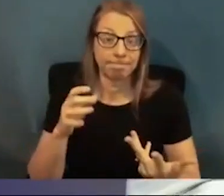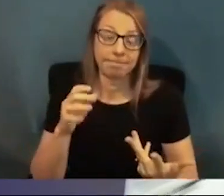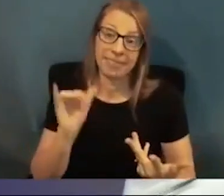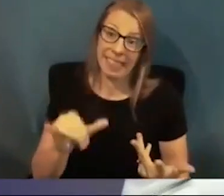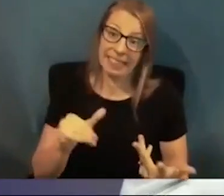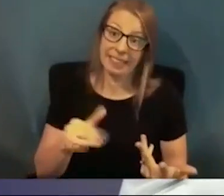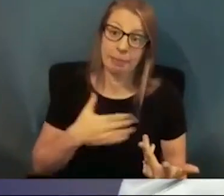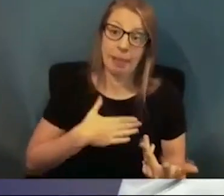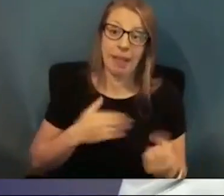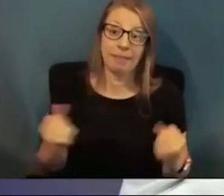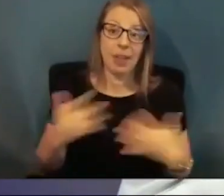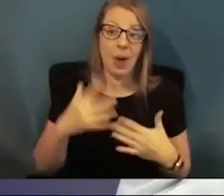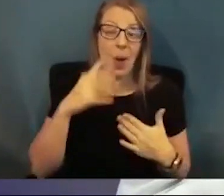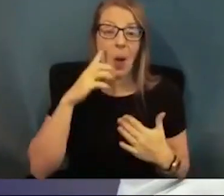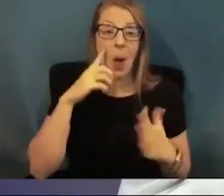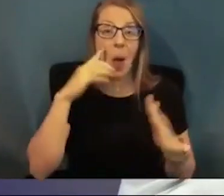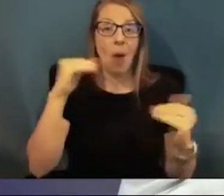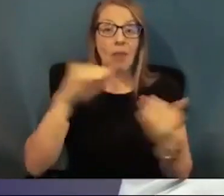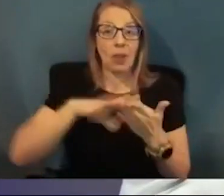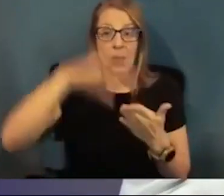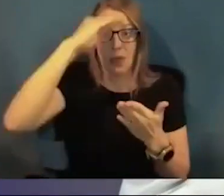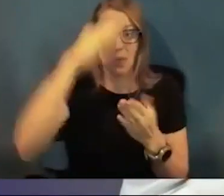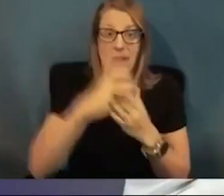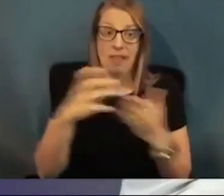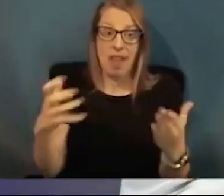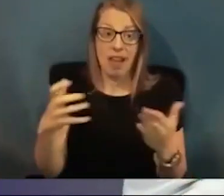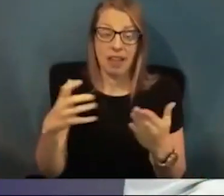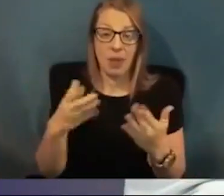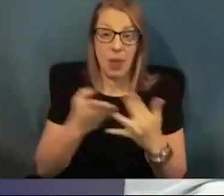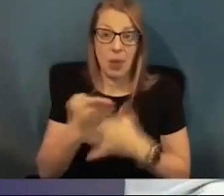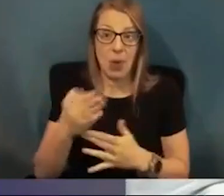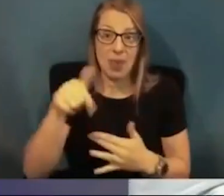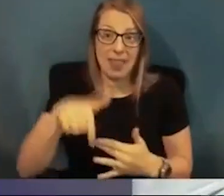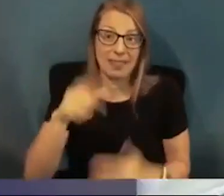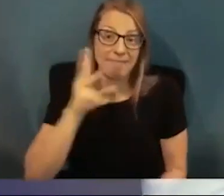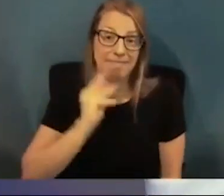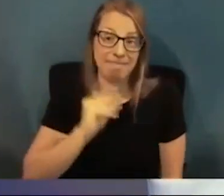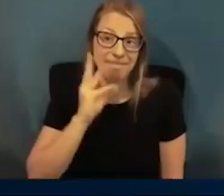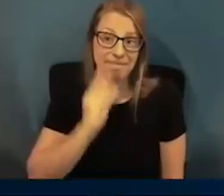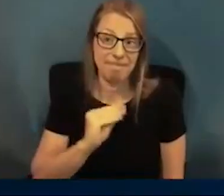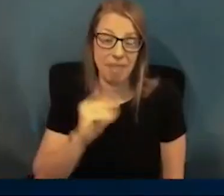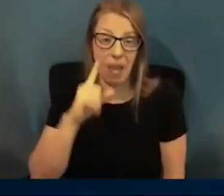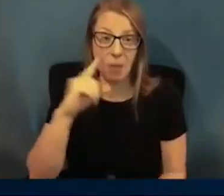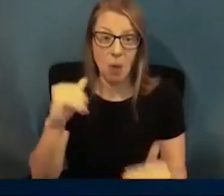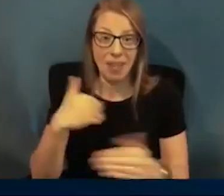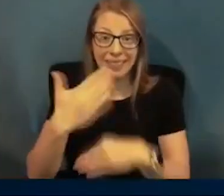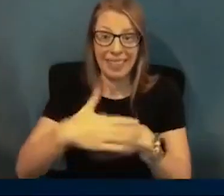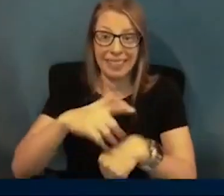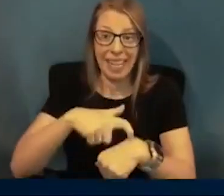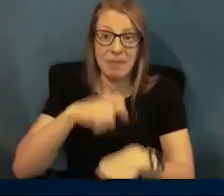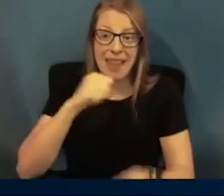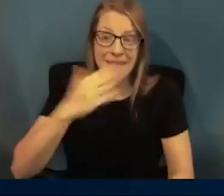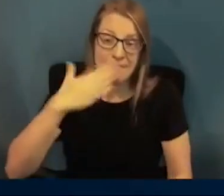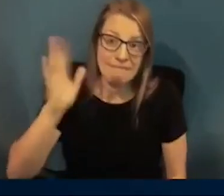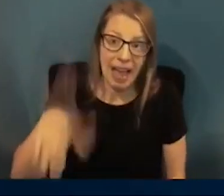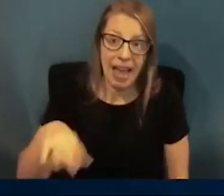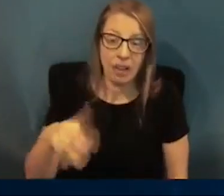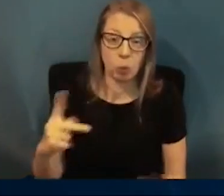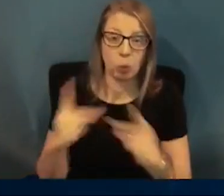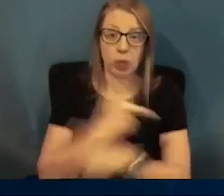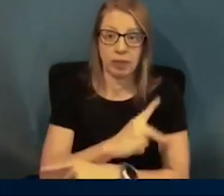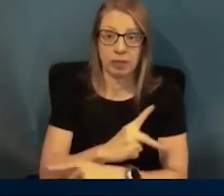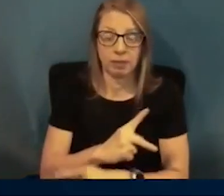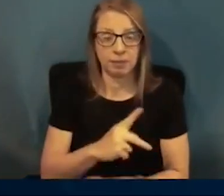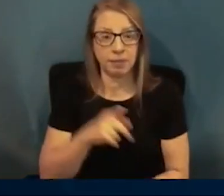lot through this experience that won't be quite as bad next time. Are you surprised that more people aren't running out to get the vaccine the way they were in